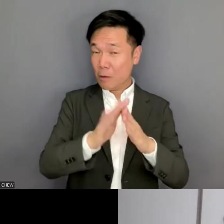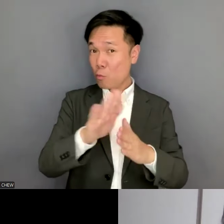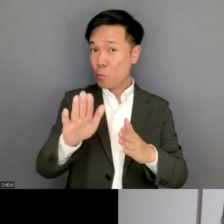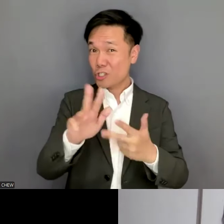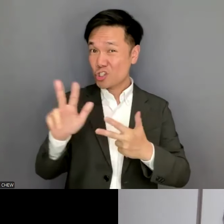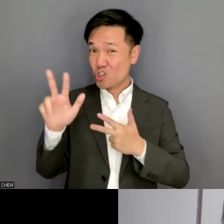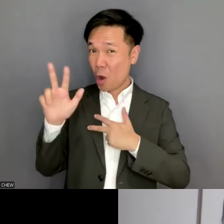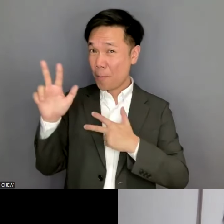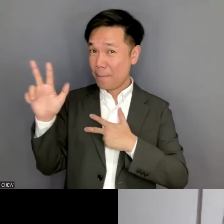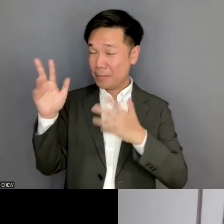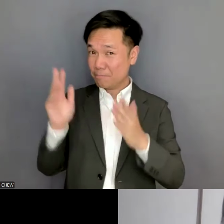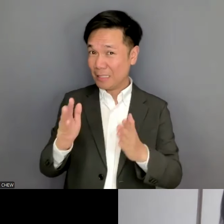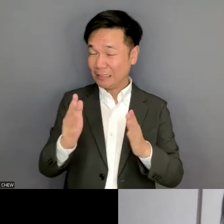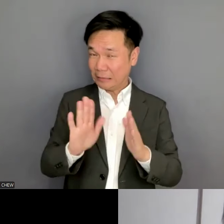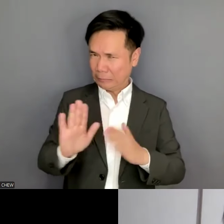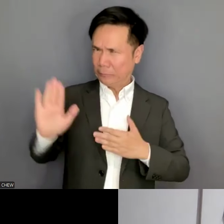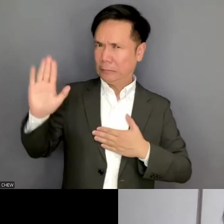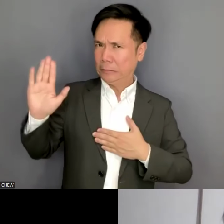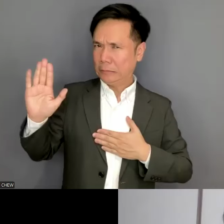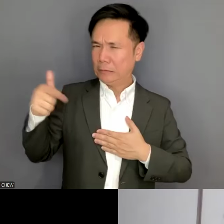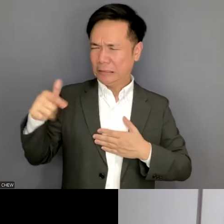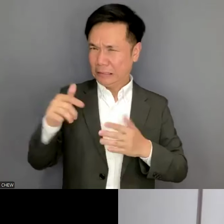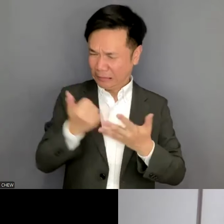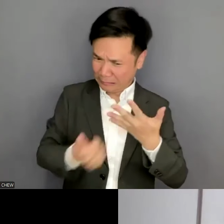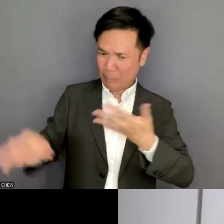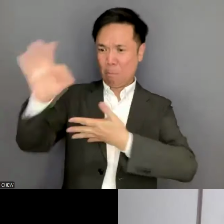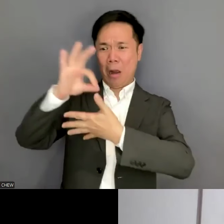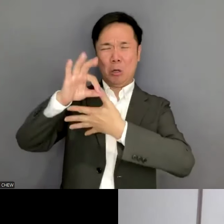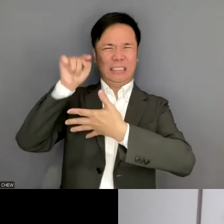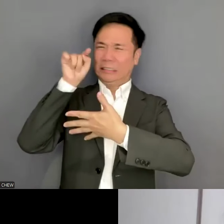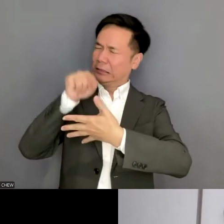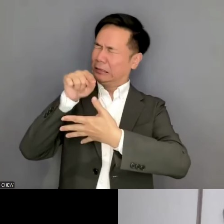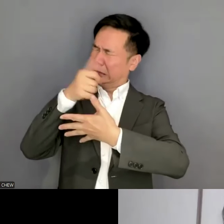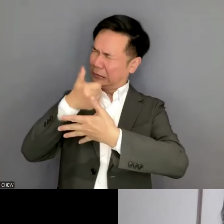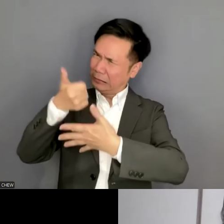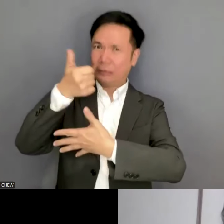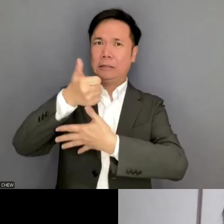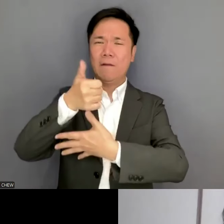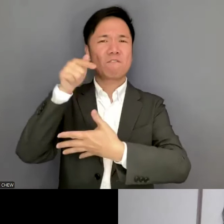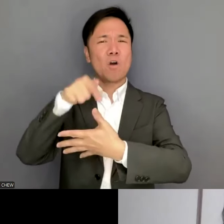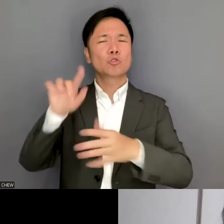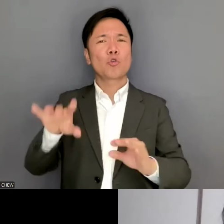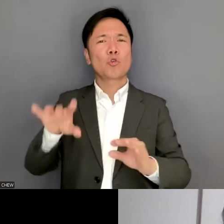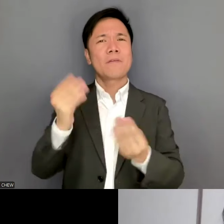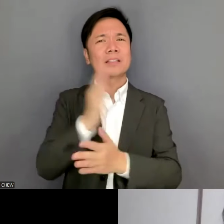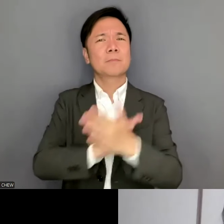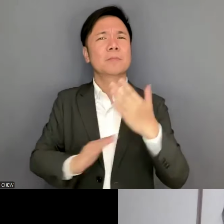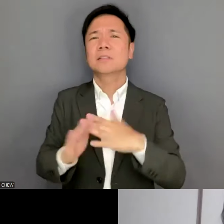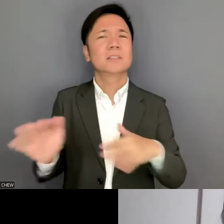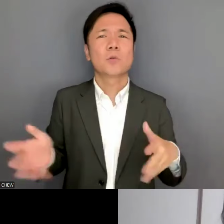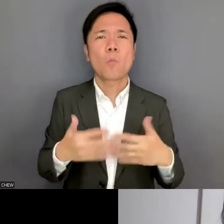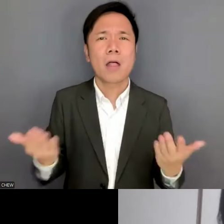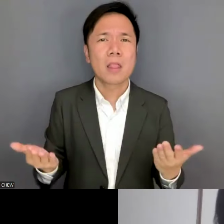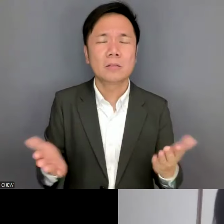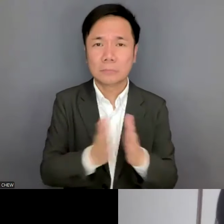need to be made to address the most urgent priorities for youth with disabilities. Please go